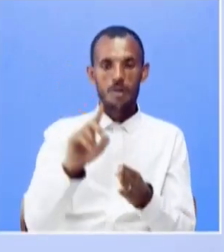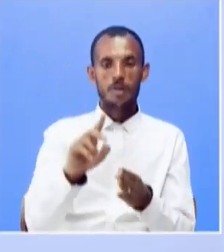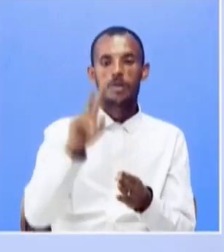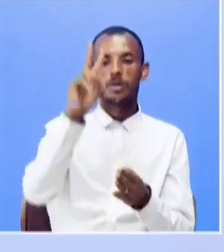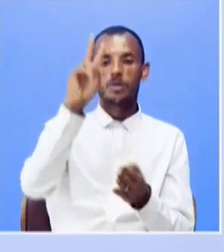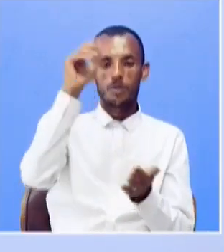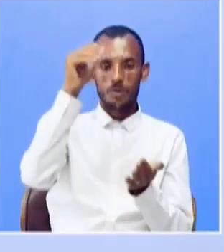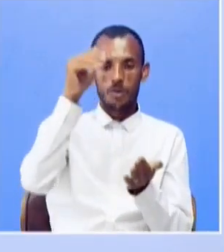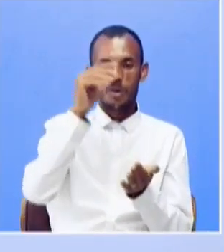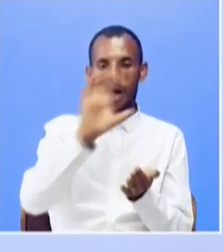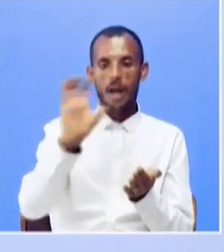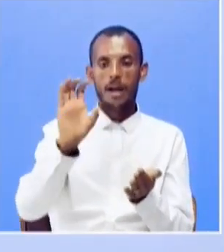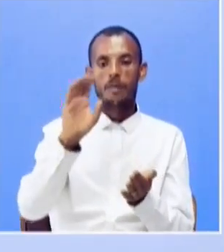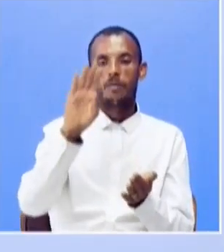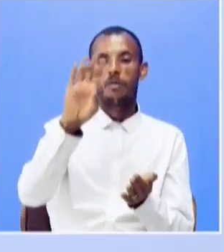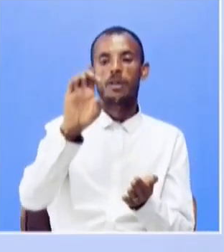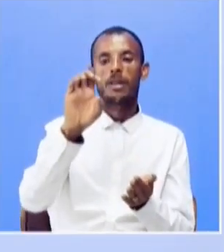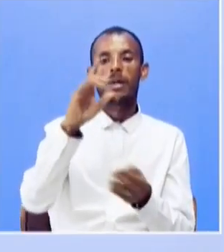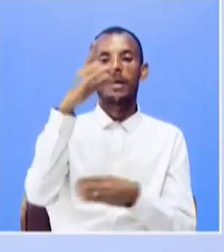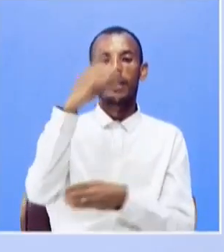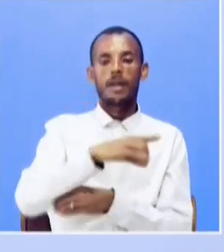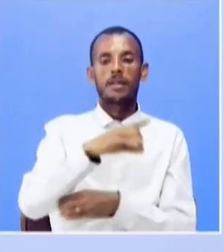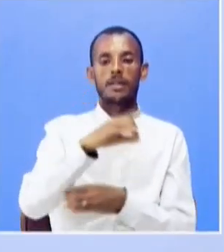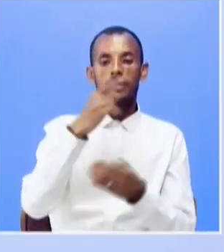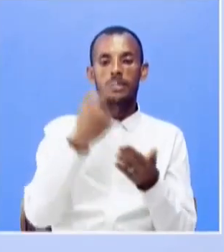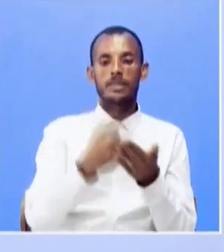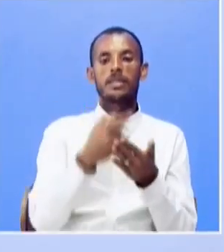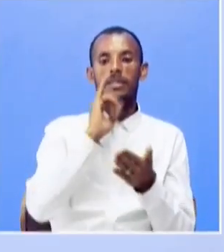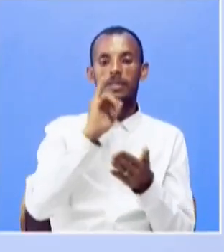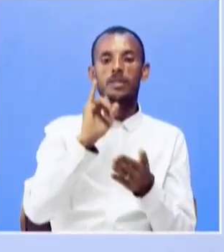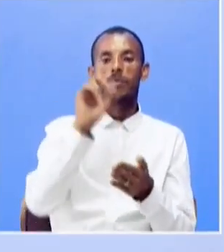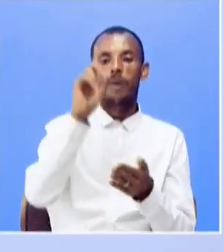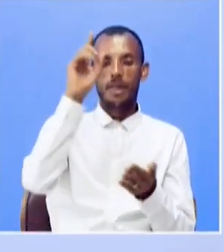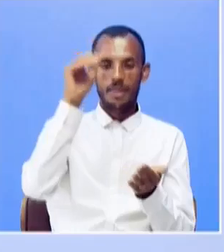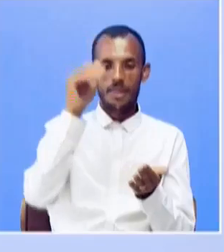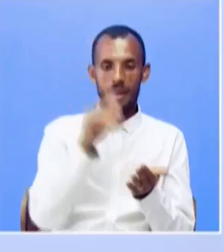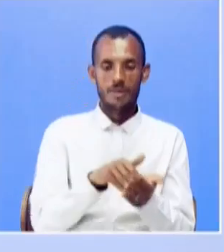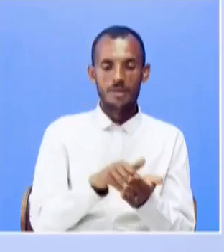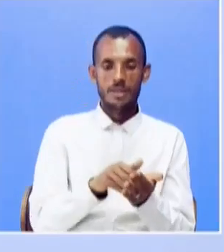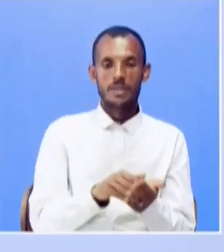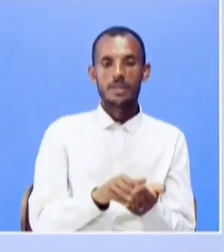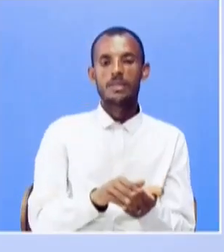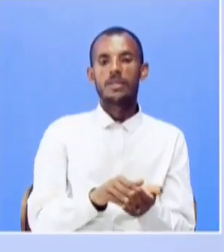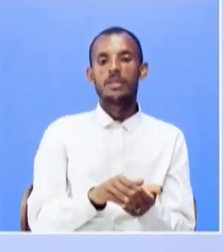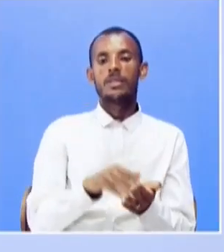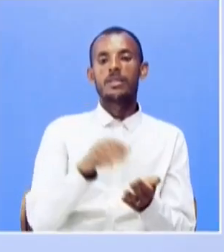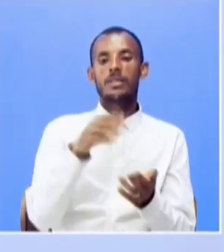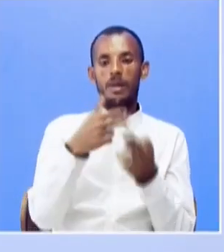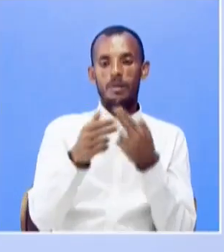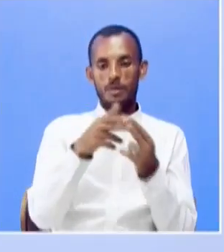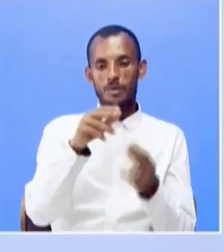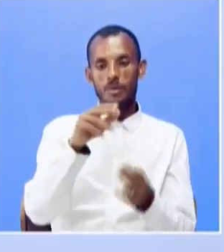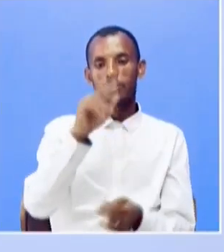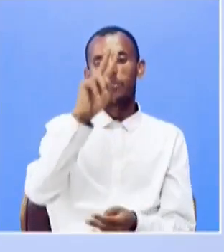240 days. Assume this 1,000 is daily income. So for 240